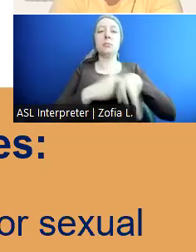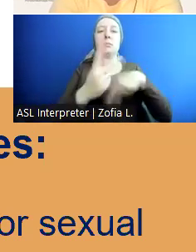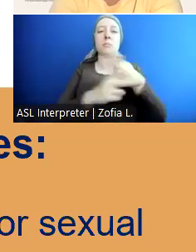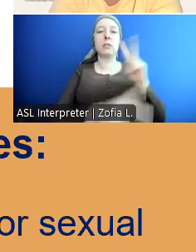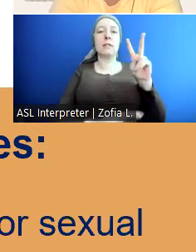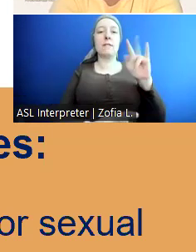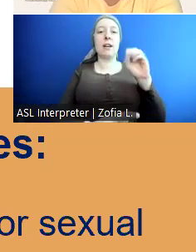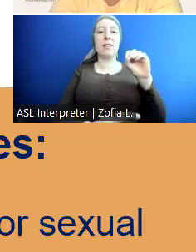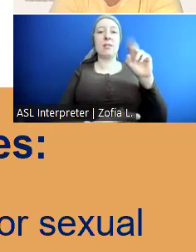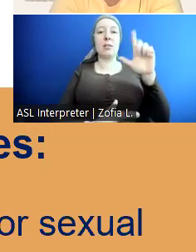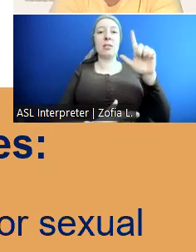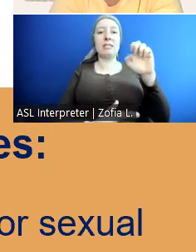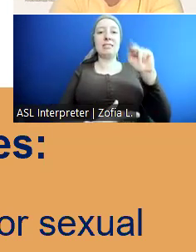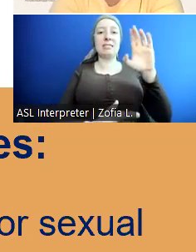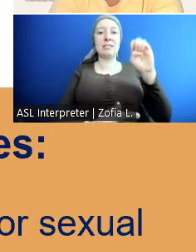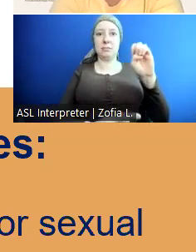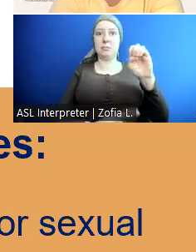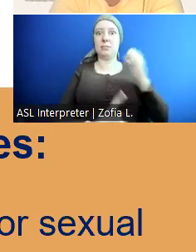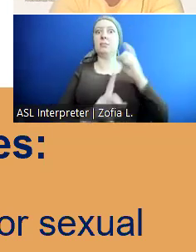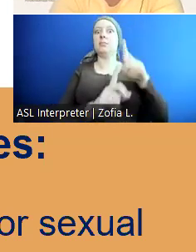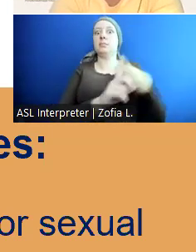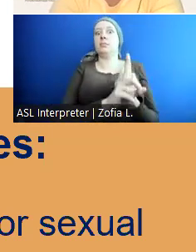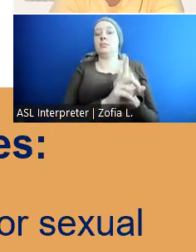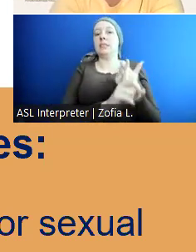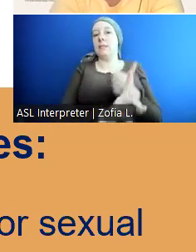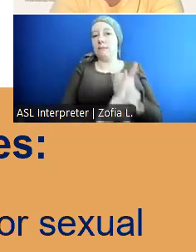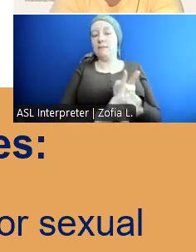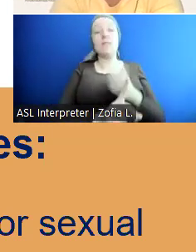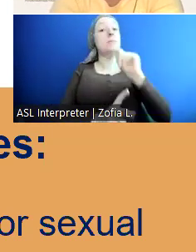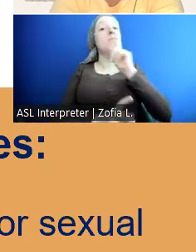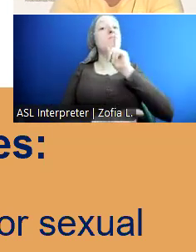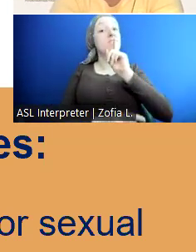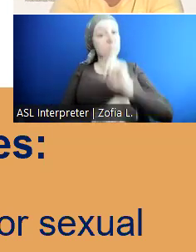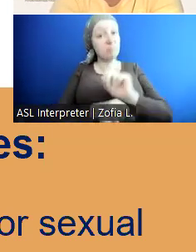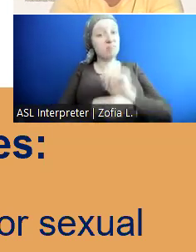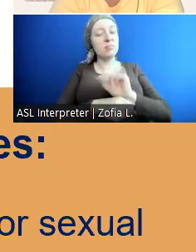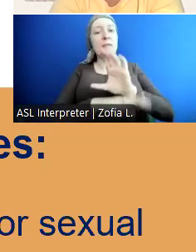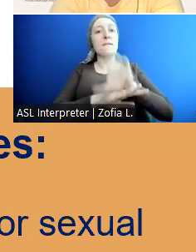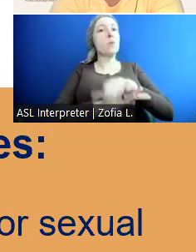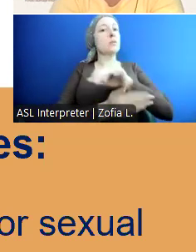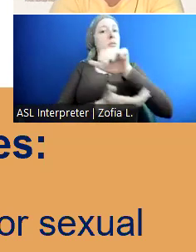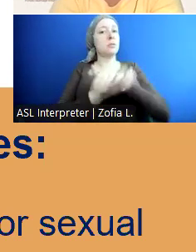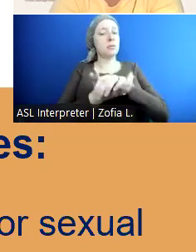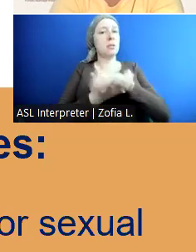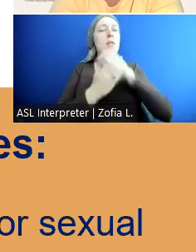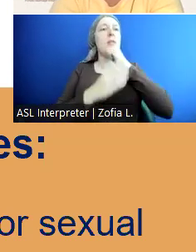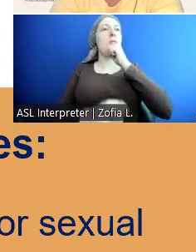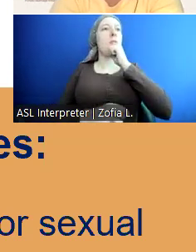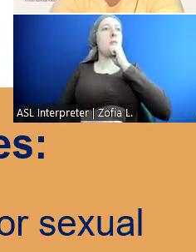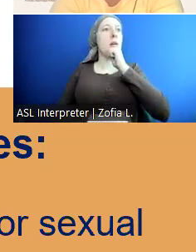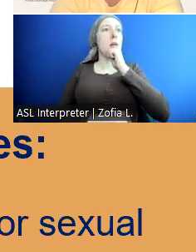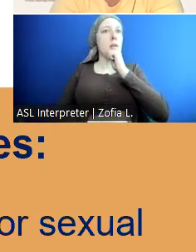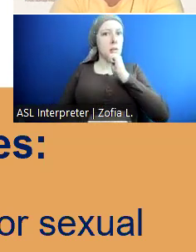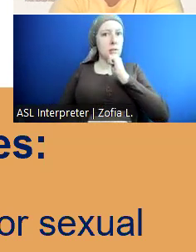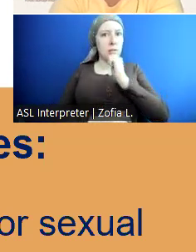form of violence on its own. But the truth of the matter is that forced marriage is not ever